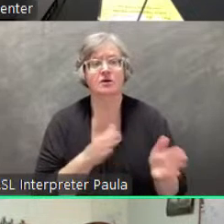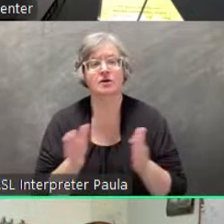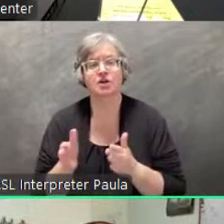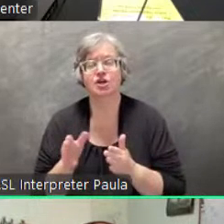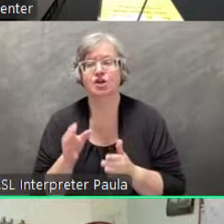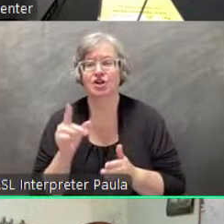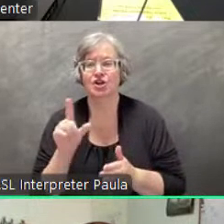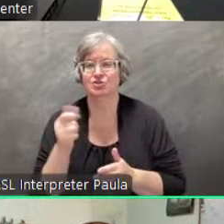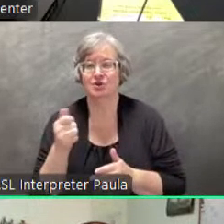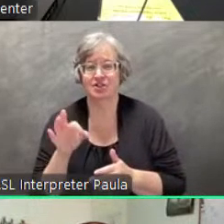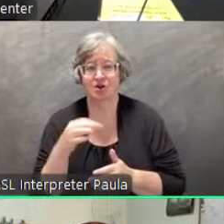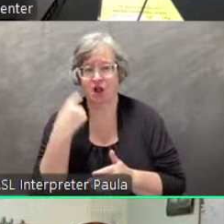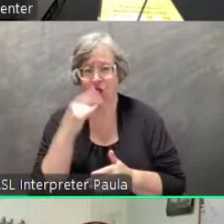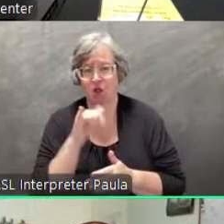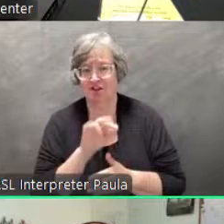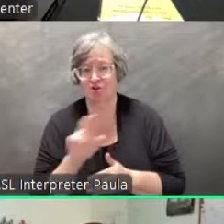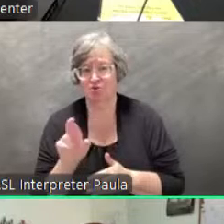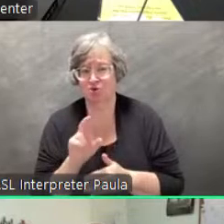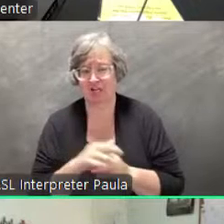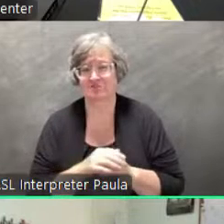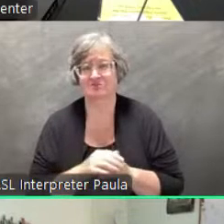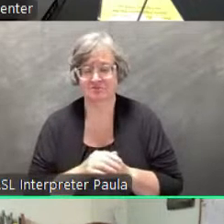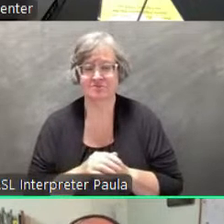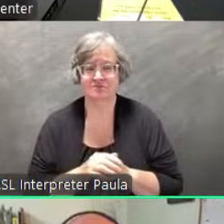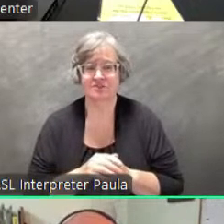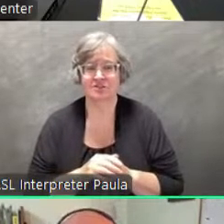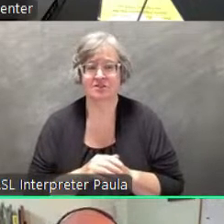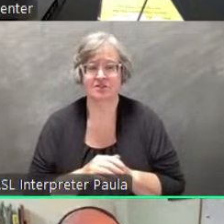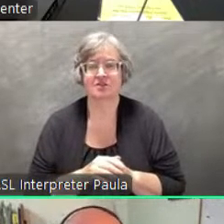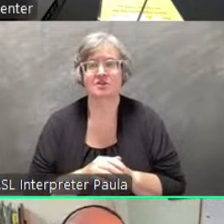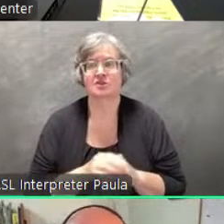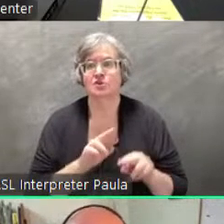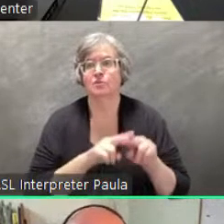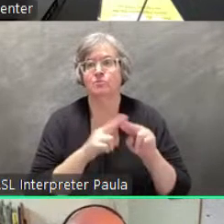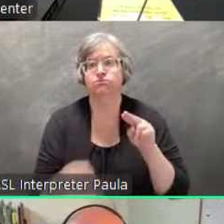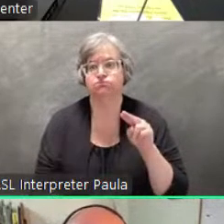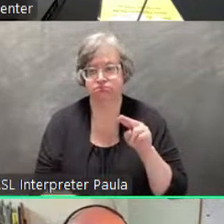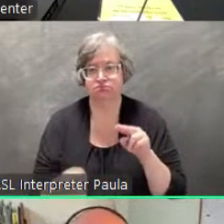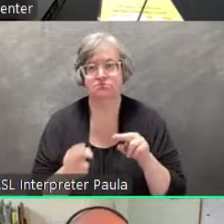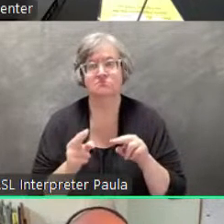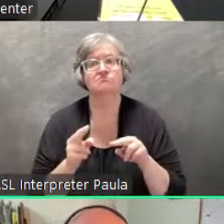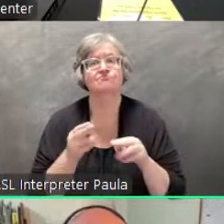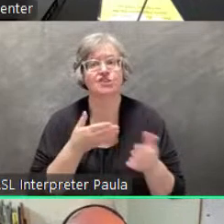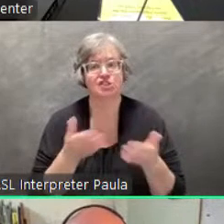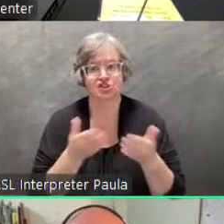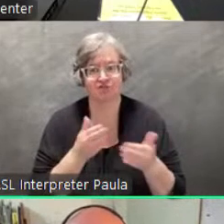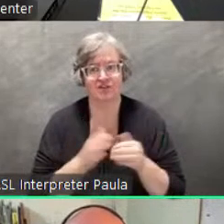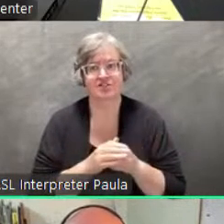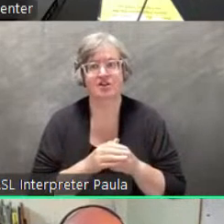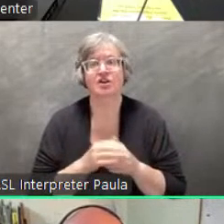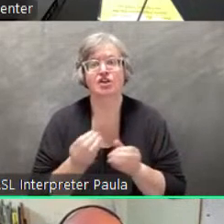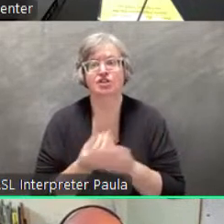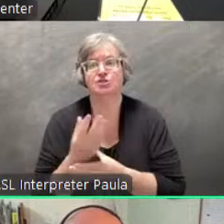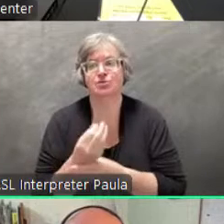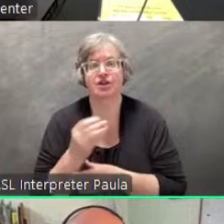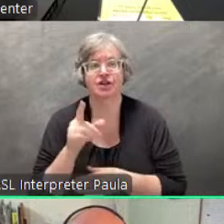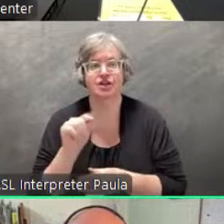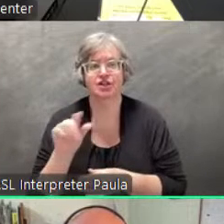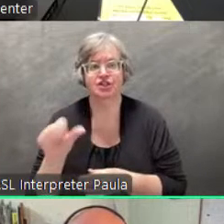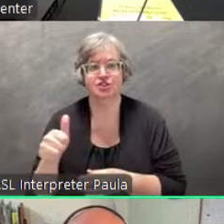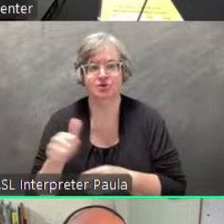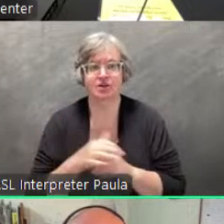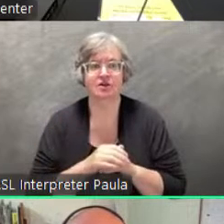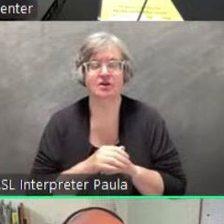2019, it looked like the one on the right. So there was a large service cut in the spring of 2010, 16% of rail service